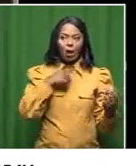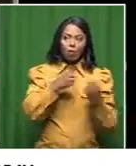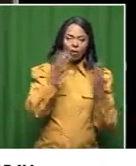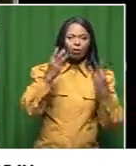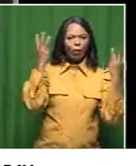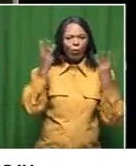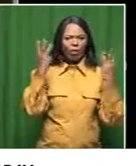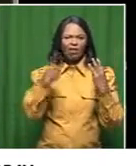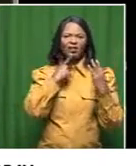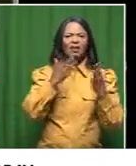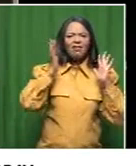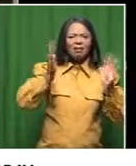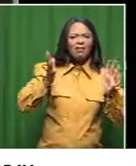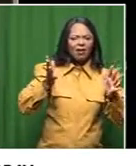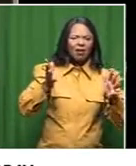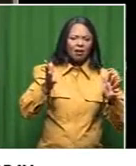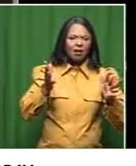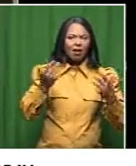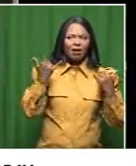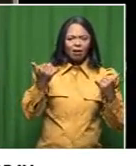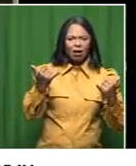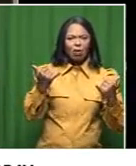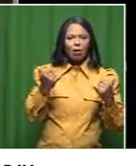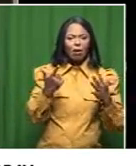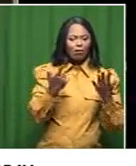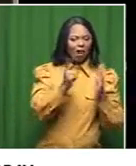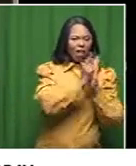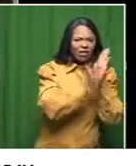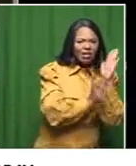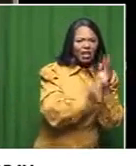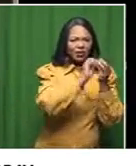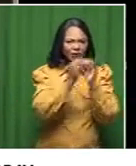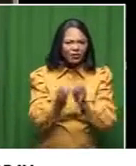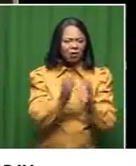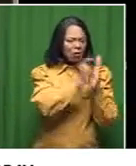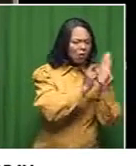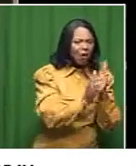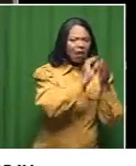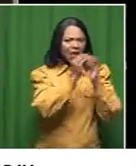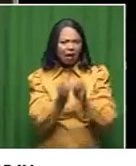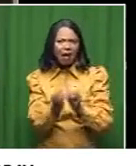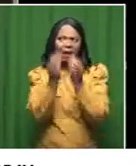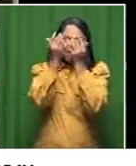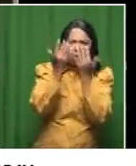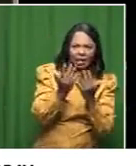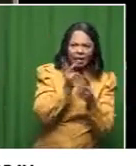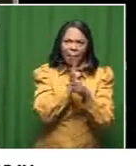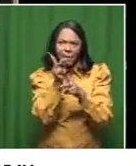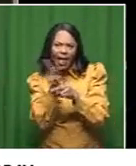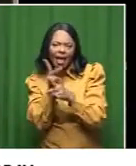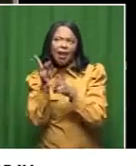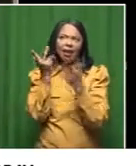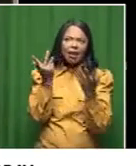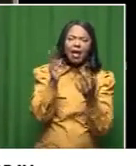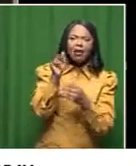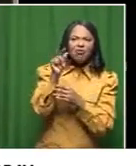this, where it seems as though we legislate, we budget, we plan for the ratings agencies. We've done that